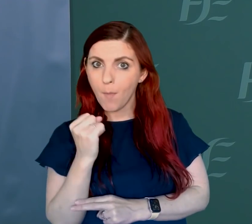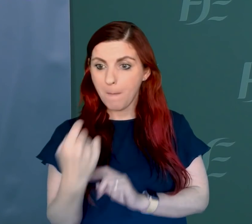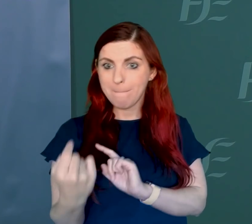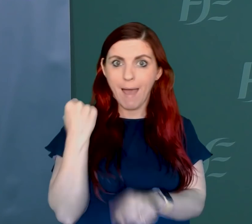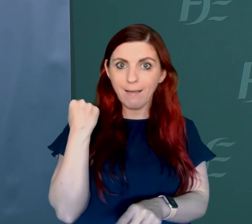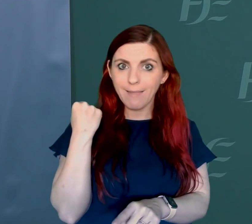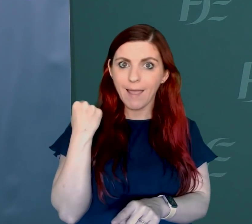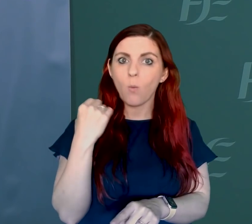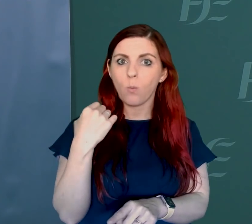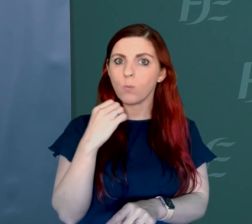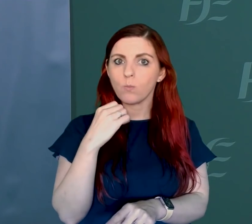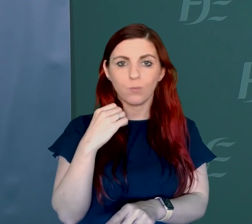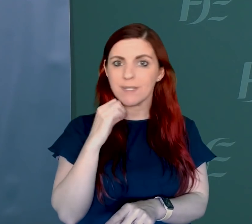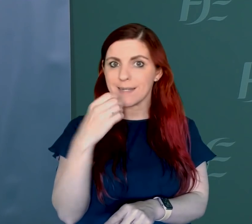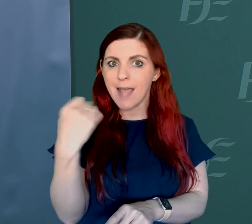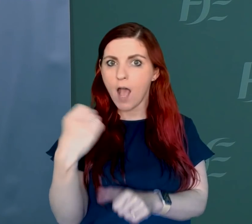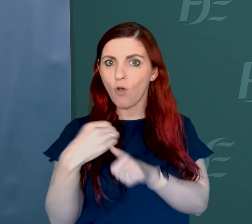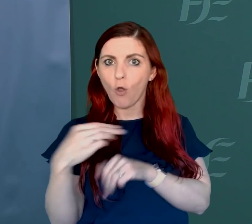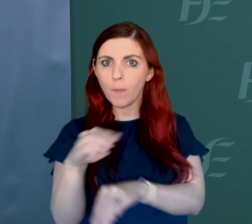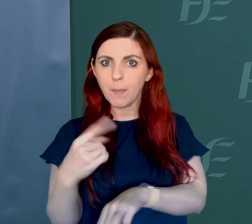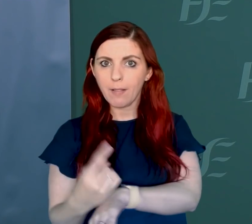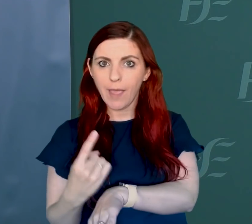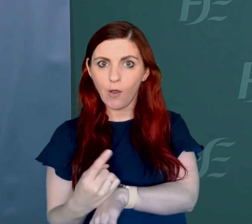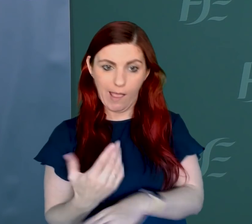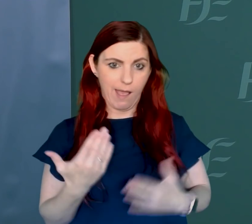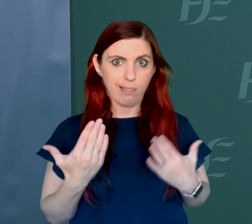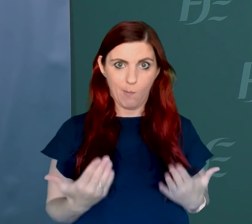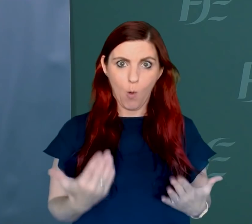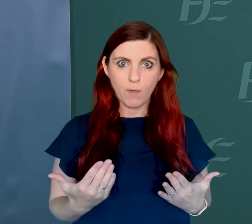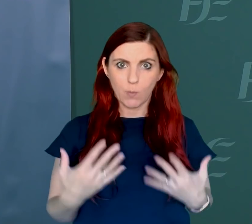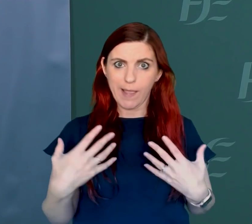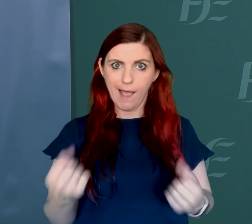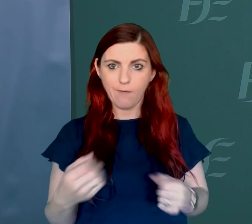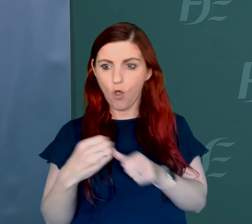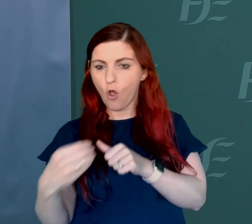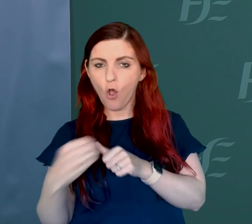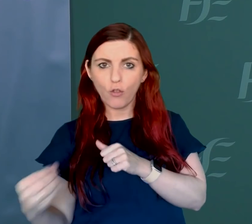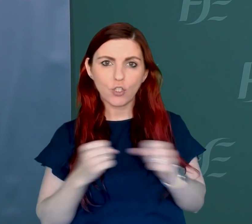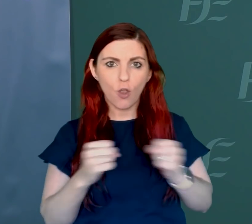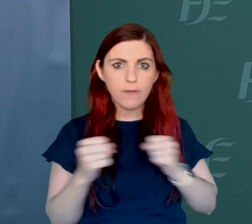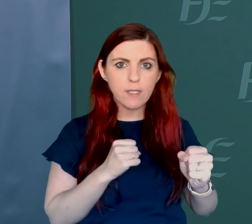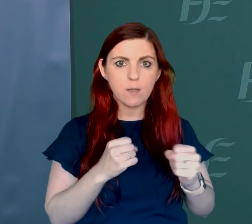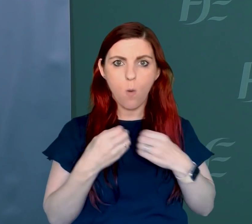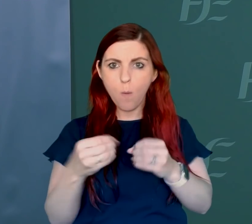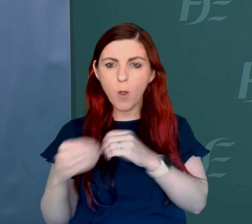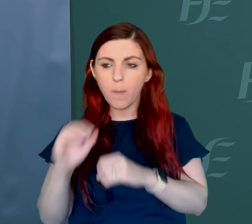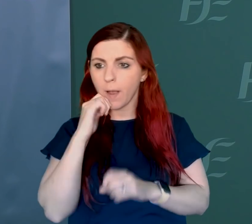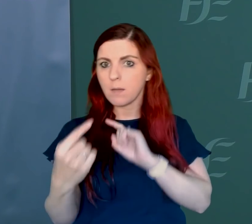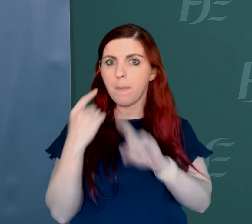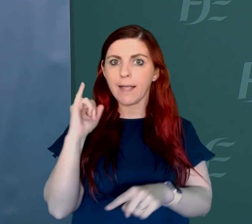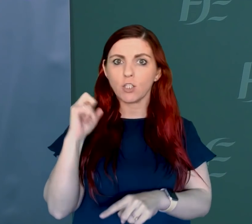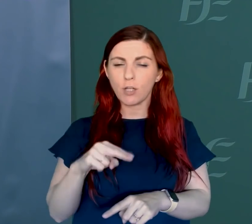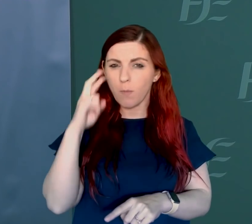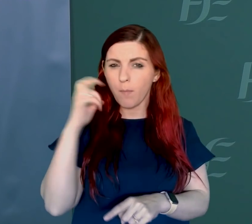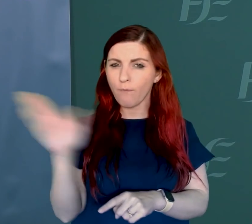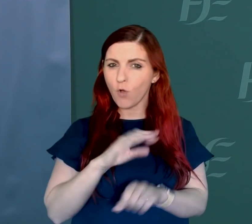stage we are dealing with and trying to deal with all other services, and certainly in January the whole of society was in a full